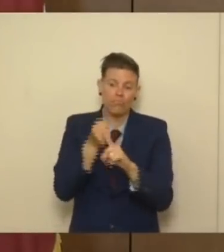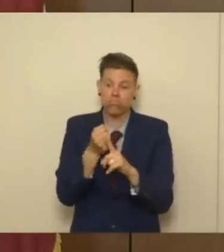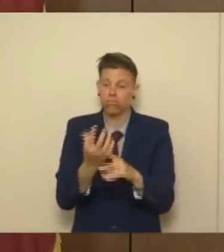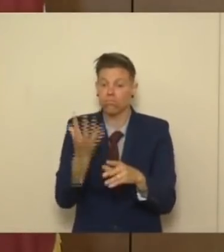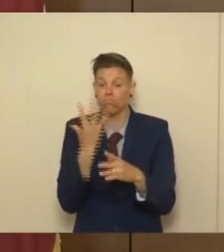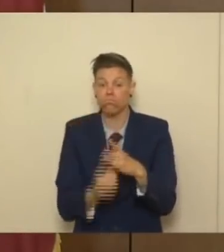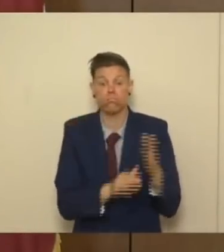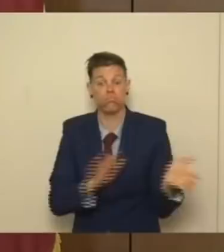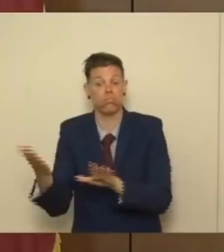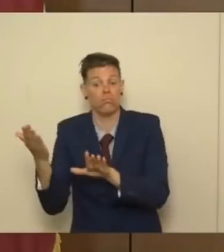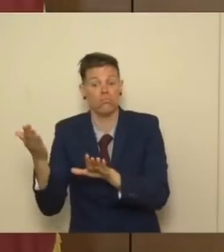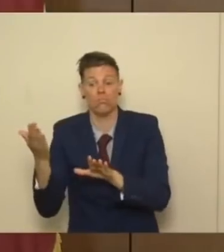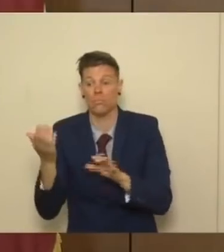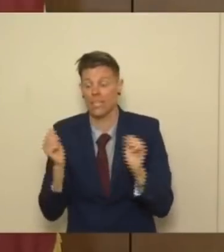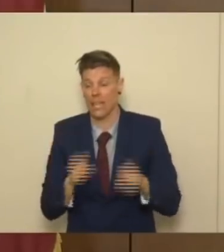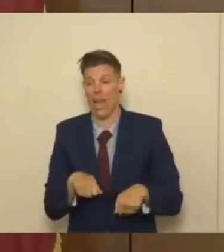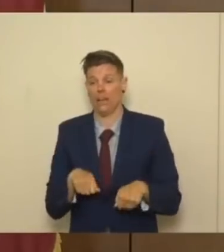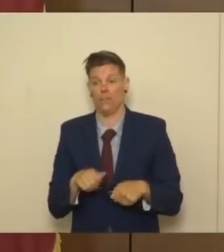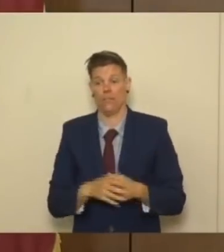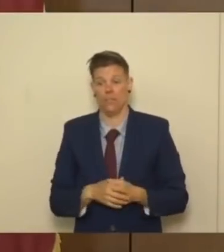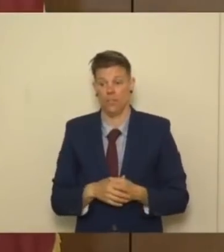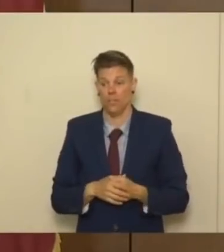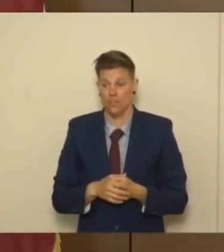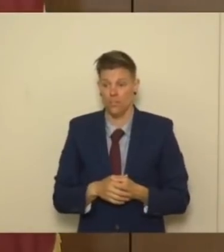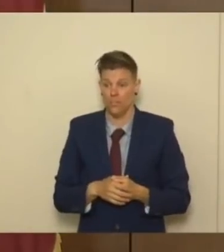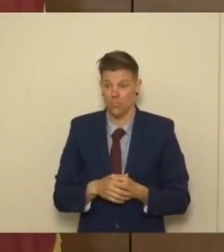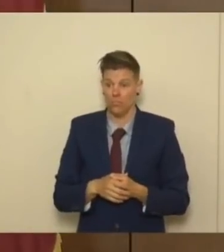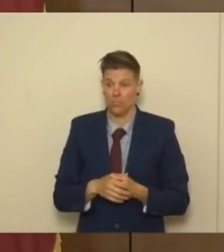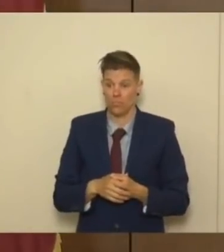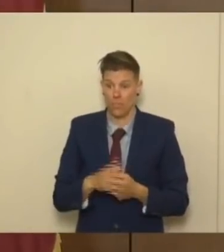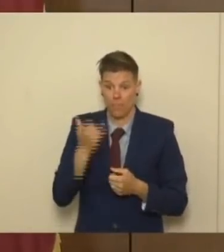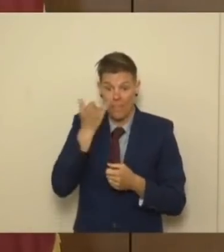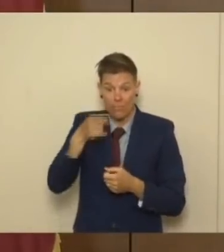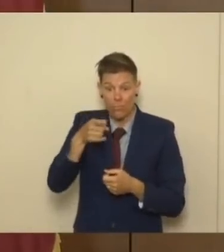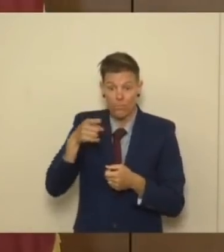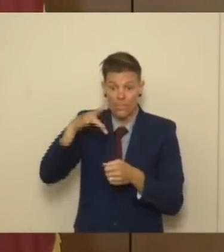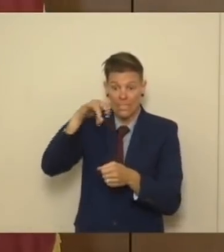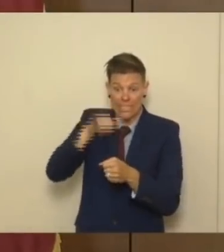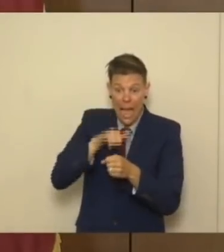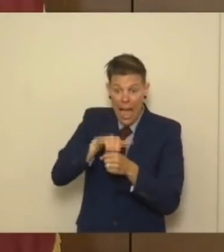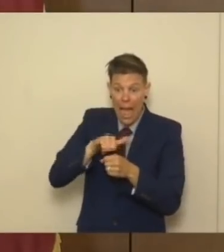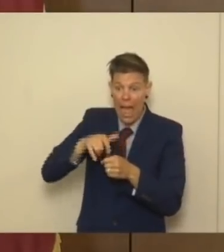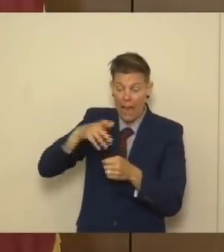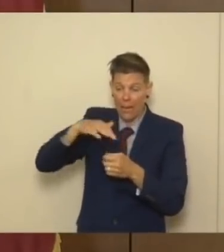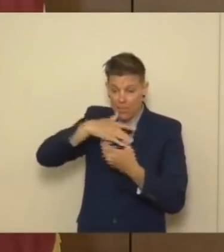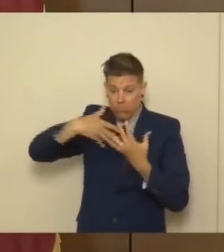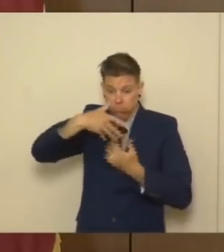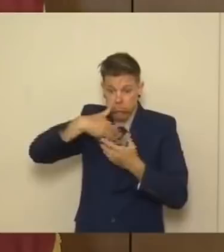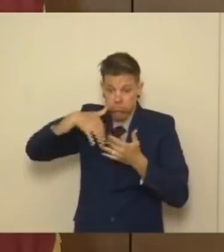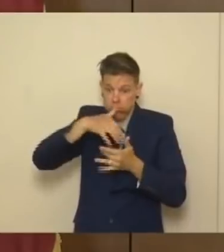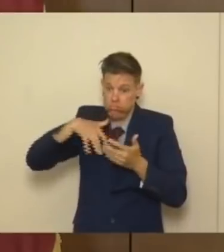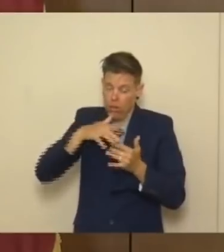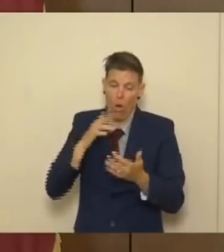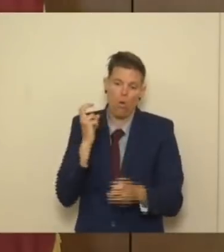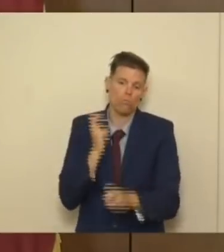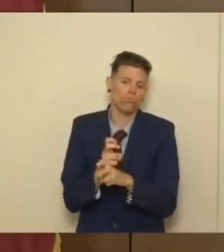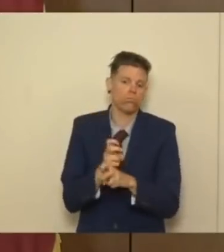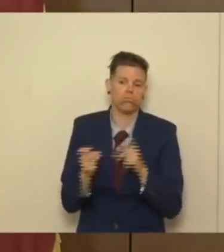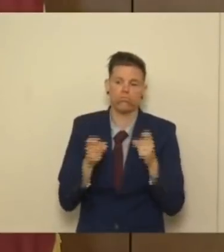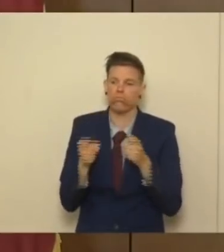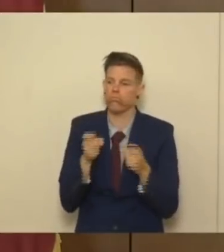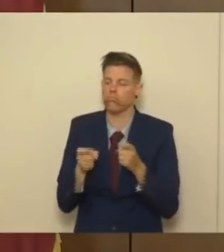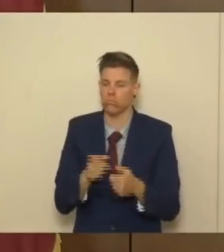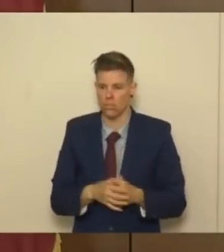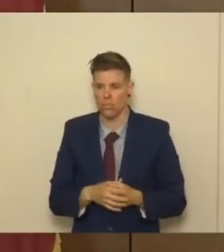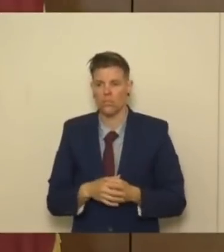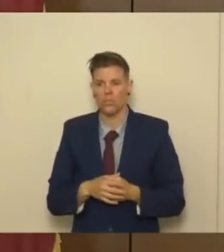few strategies that can manage it in the way in which I want it managed. I want it to be eradicated the second it's in a facility.